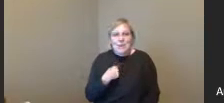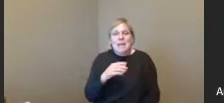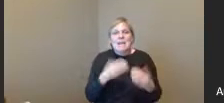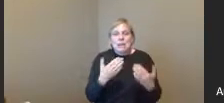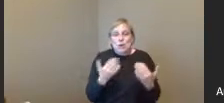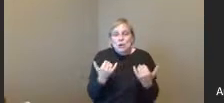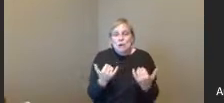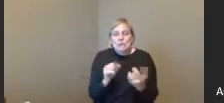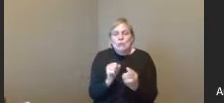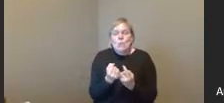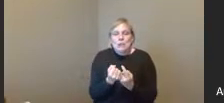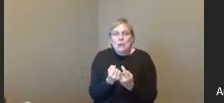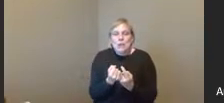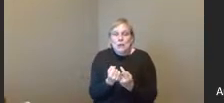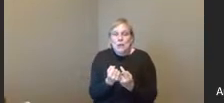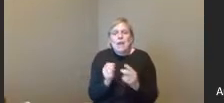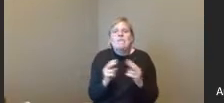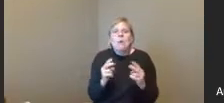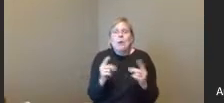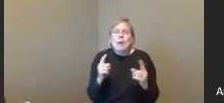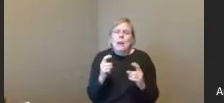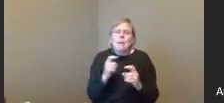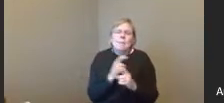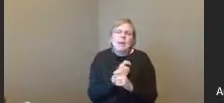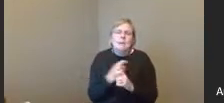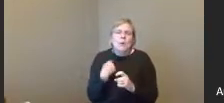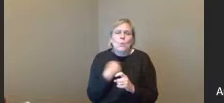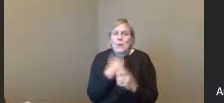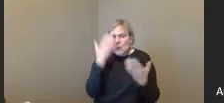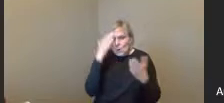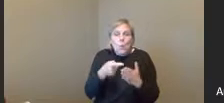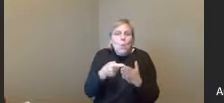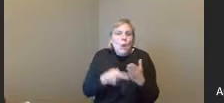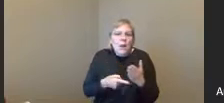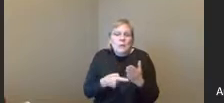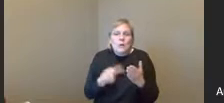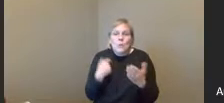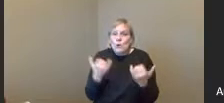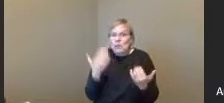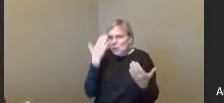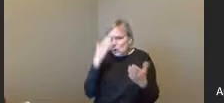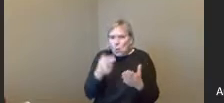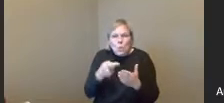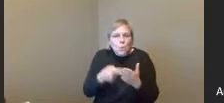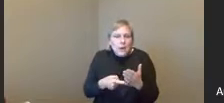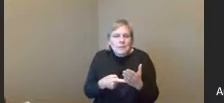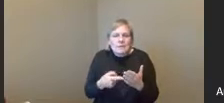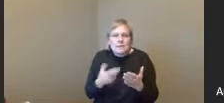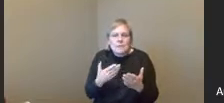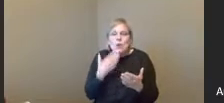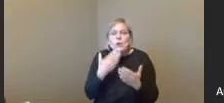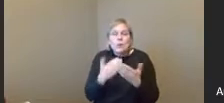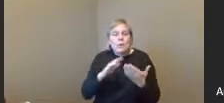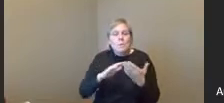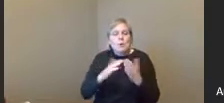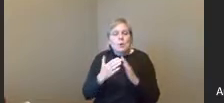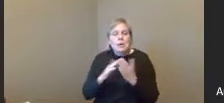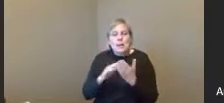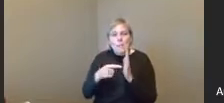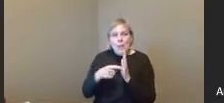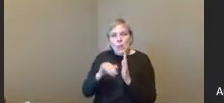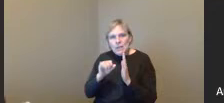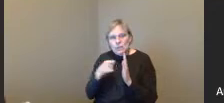the current situation, it's very complex. We don't currently know what the good community safety model is,